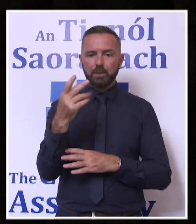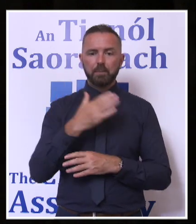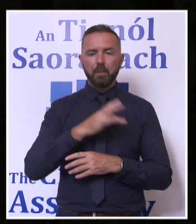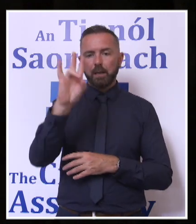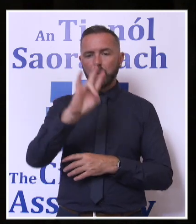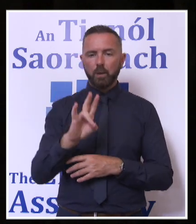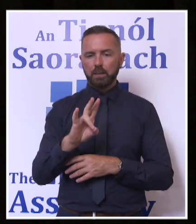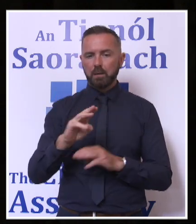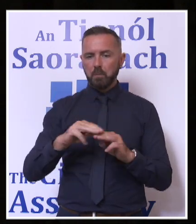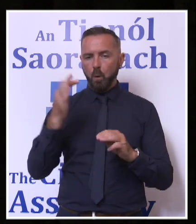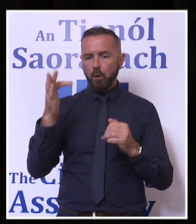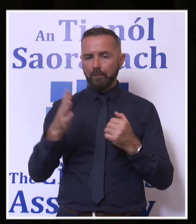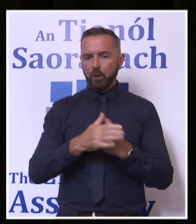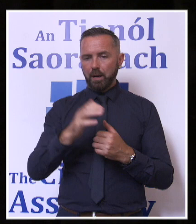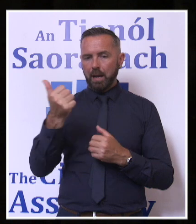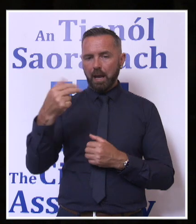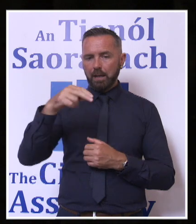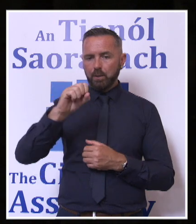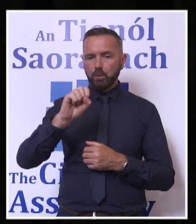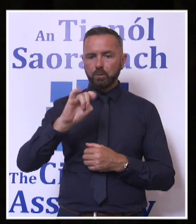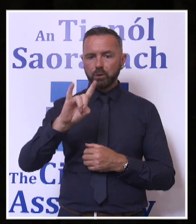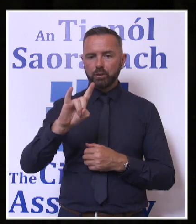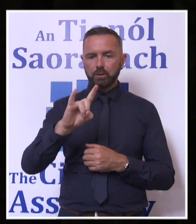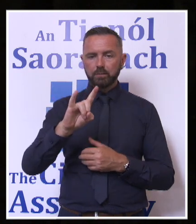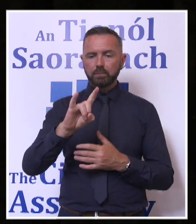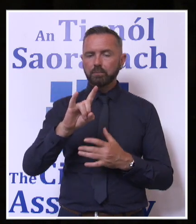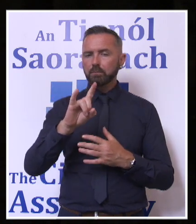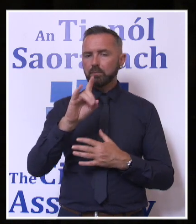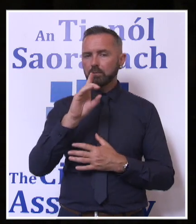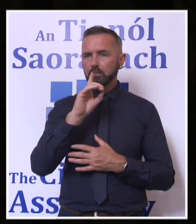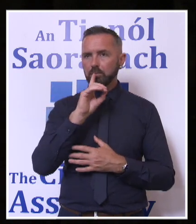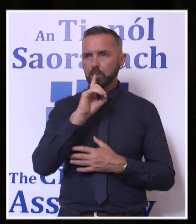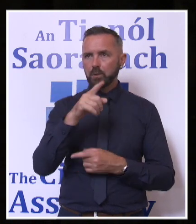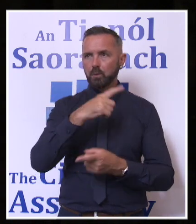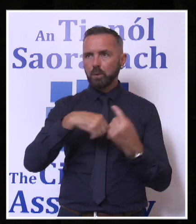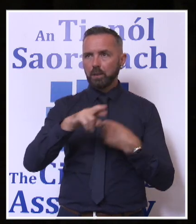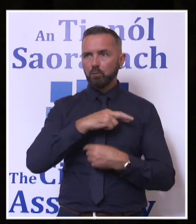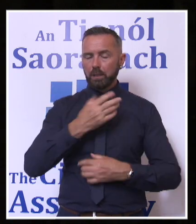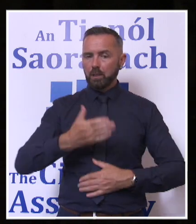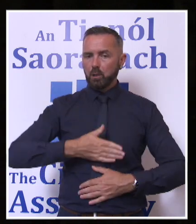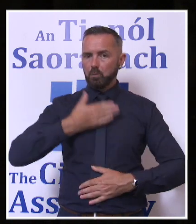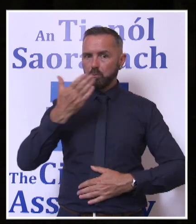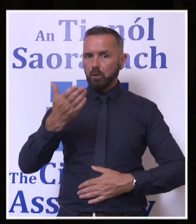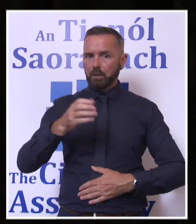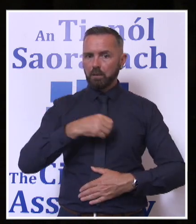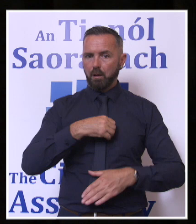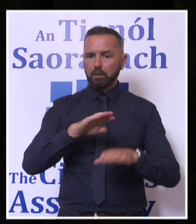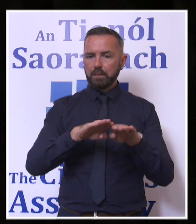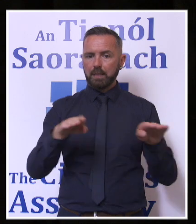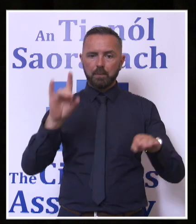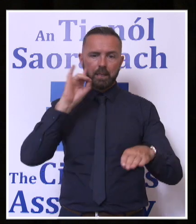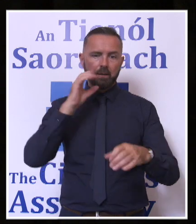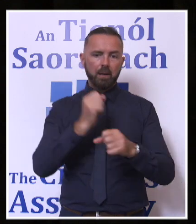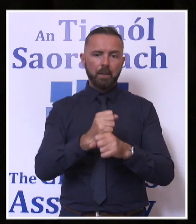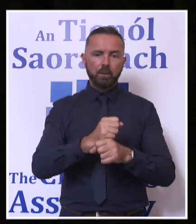question might be more for Anouch, but I'm happy for everybody to pitch in. But we were really impressed on our table hearing about the